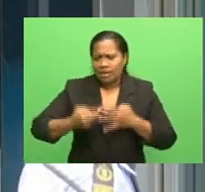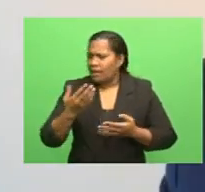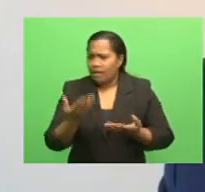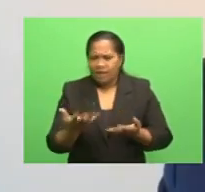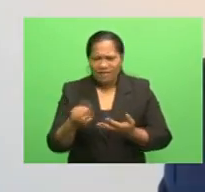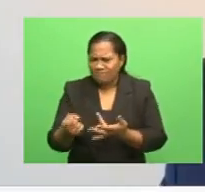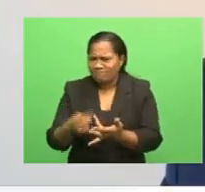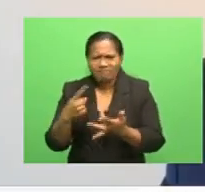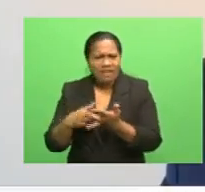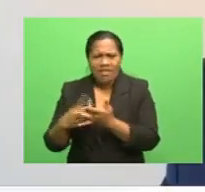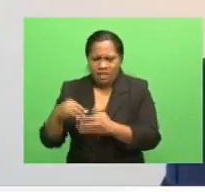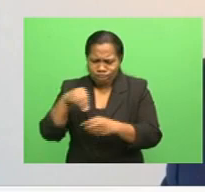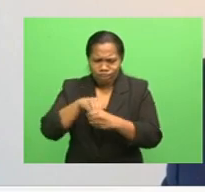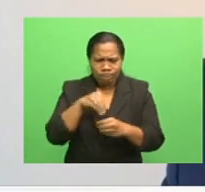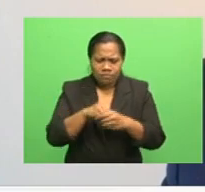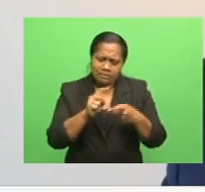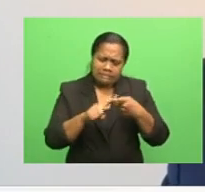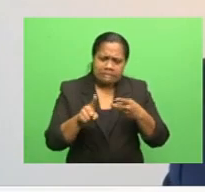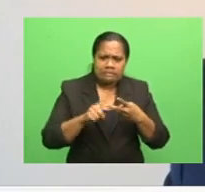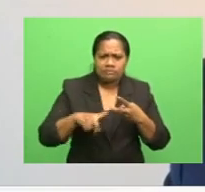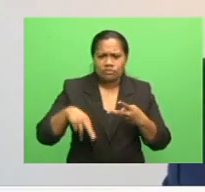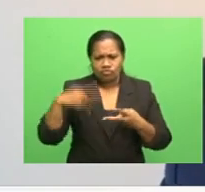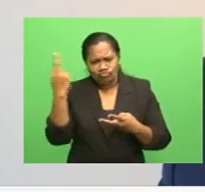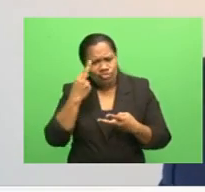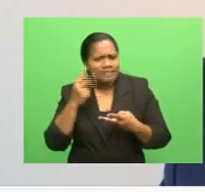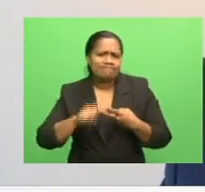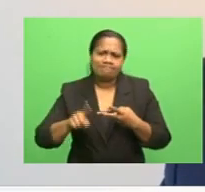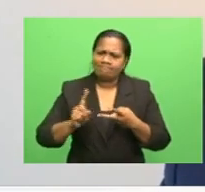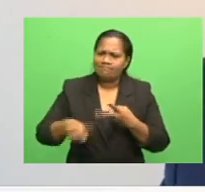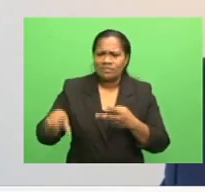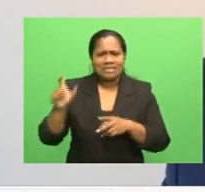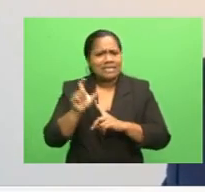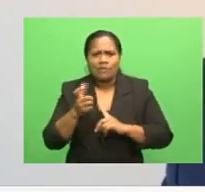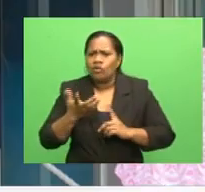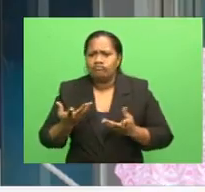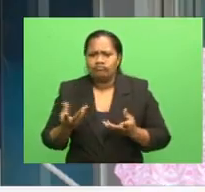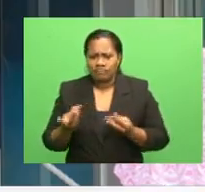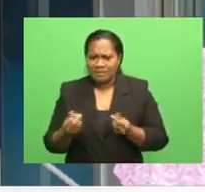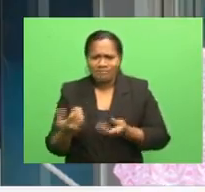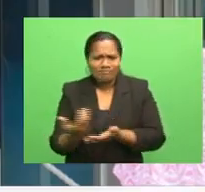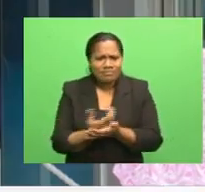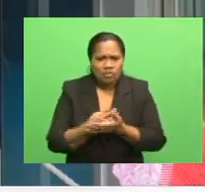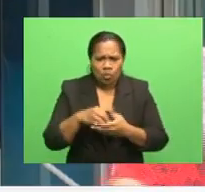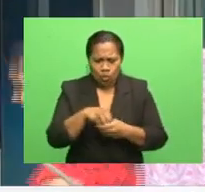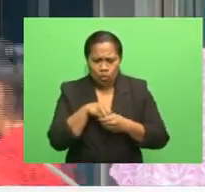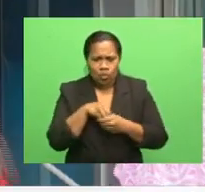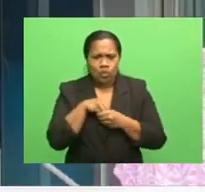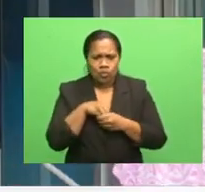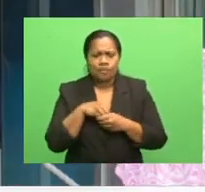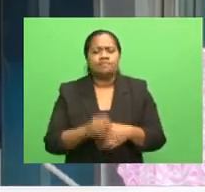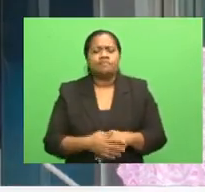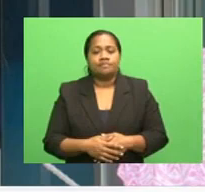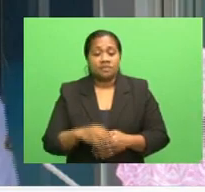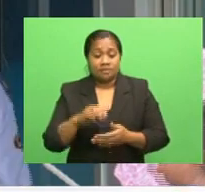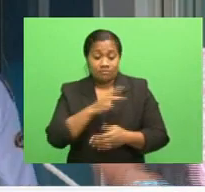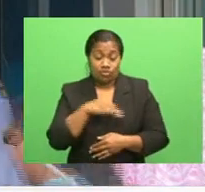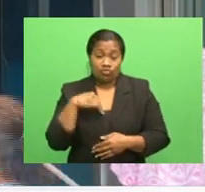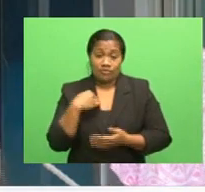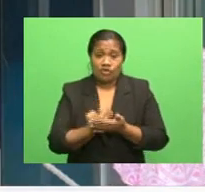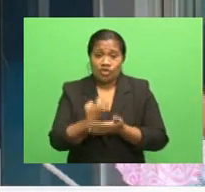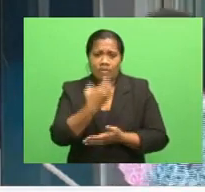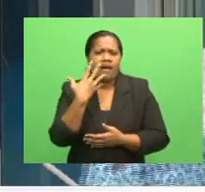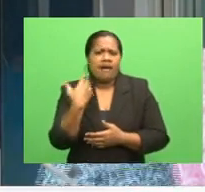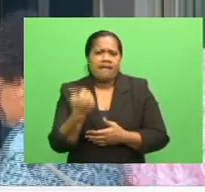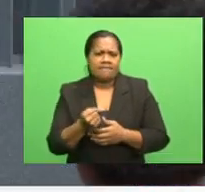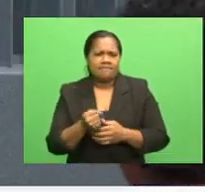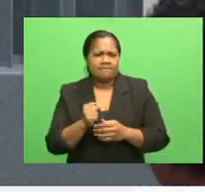terms of the risk which you take, in terms of the overall capital adjustments which you have to do. Right? Ministry of Economy Head of Fiscal Policy, Shiri